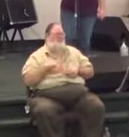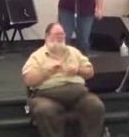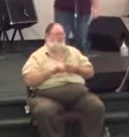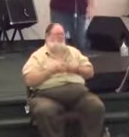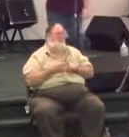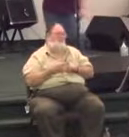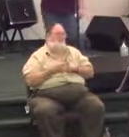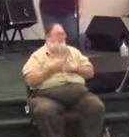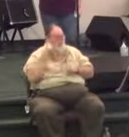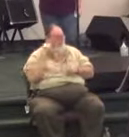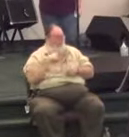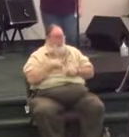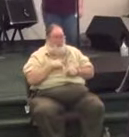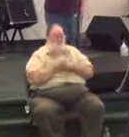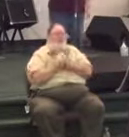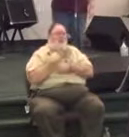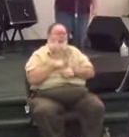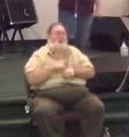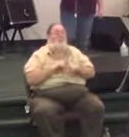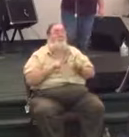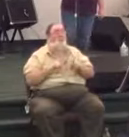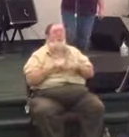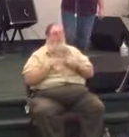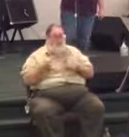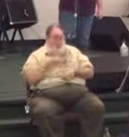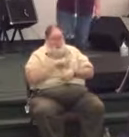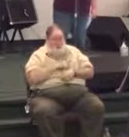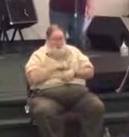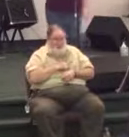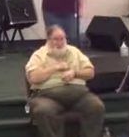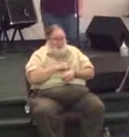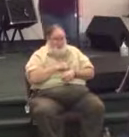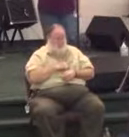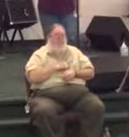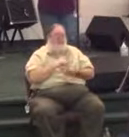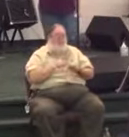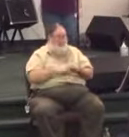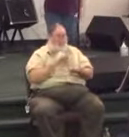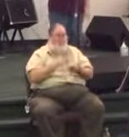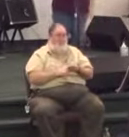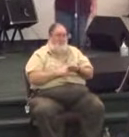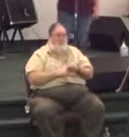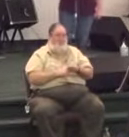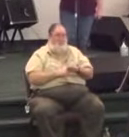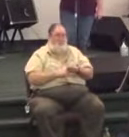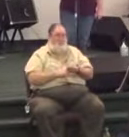and don't they let us down from time to time? We have a God that is love.